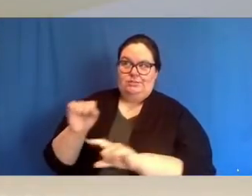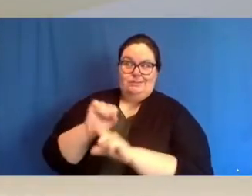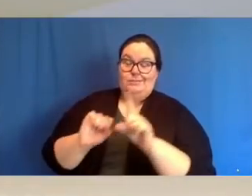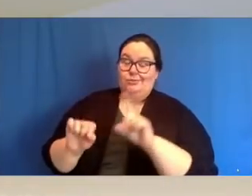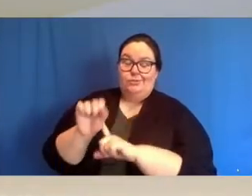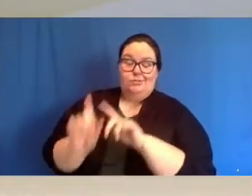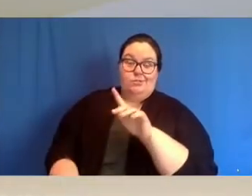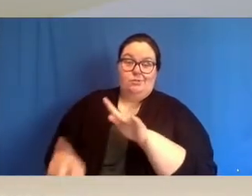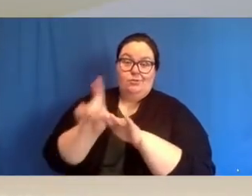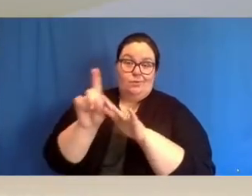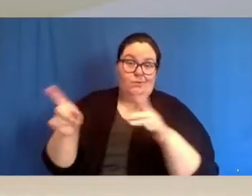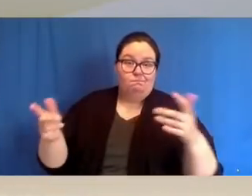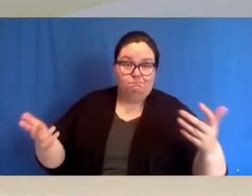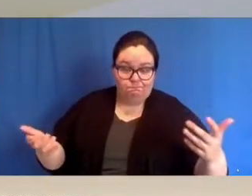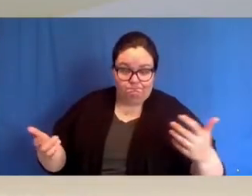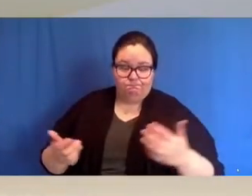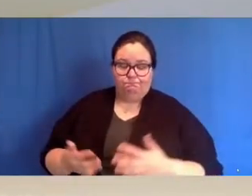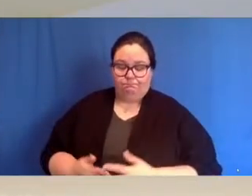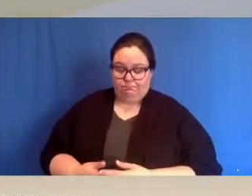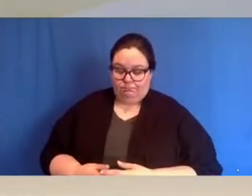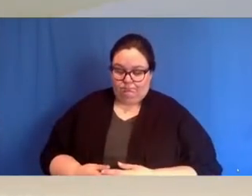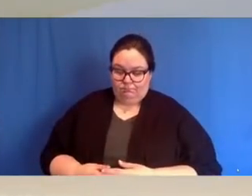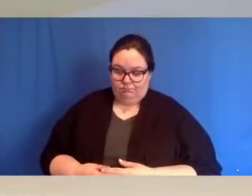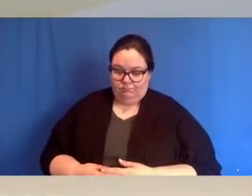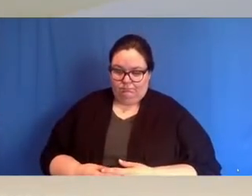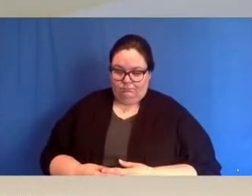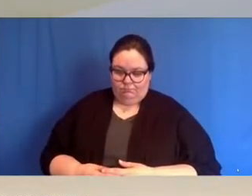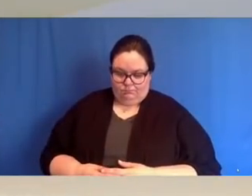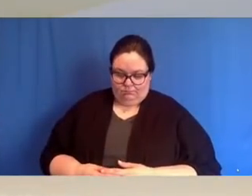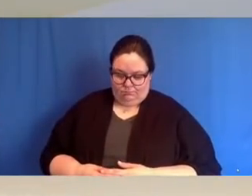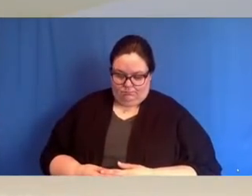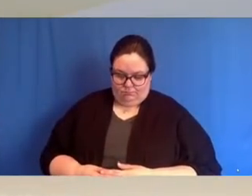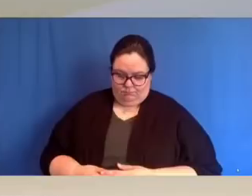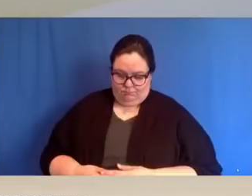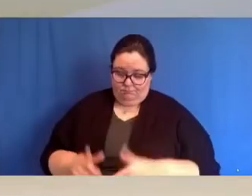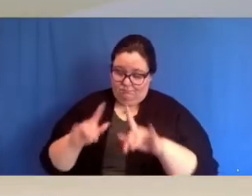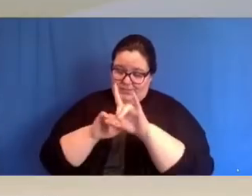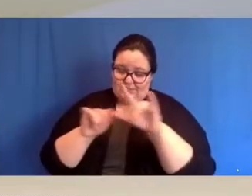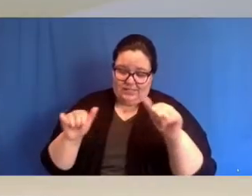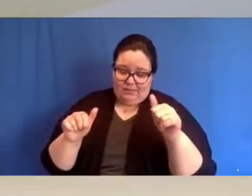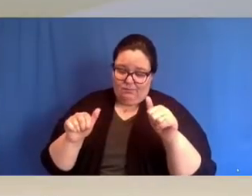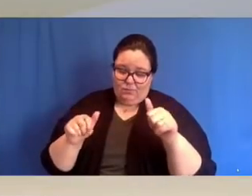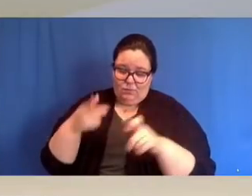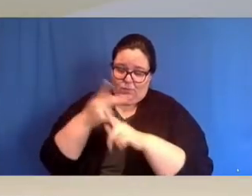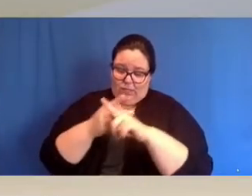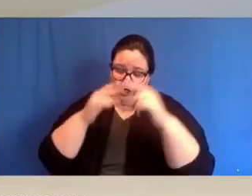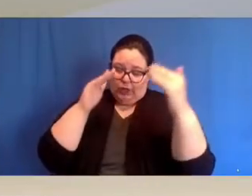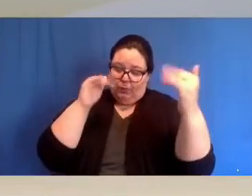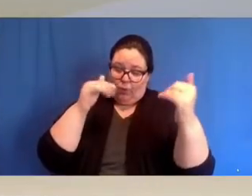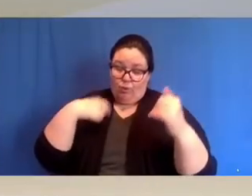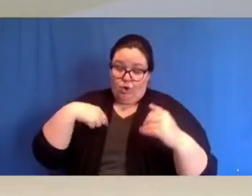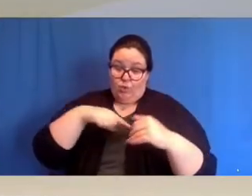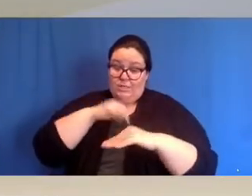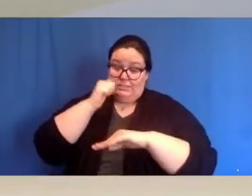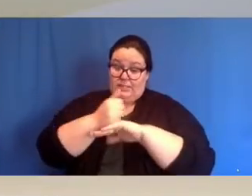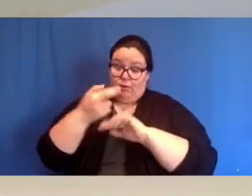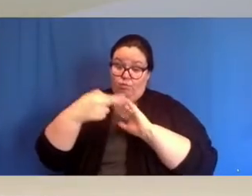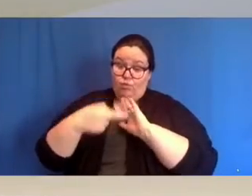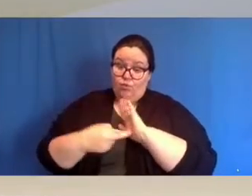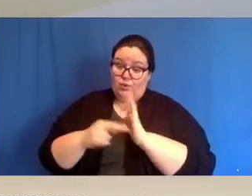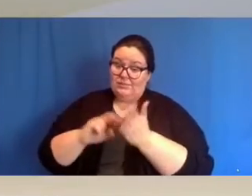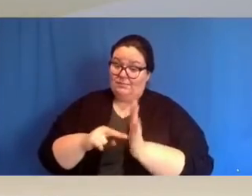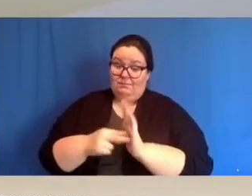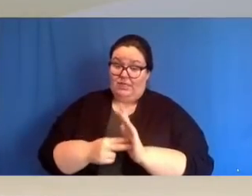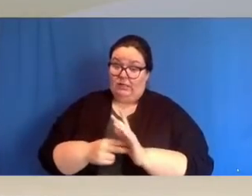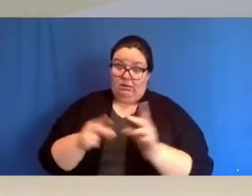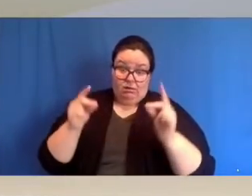situations that may arise, but also hold out the great hope that our efforts here will lessen the need for us to take any